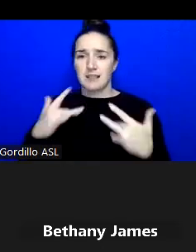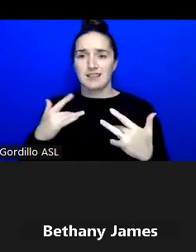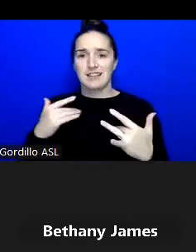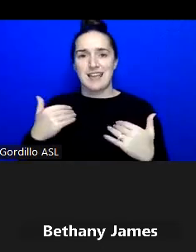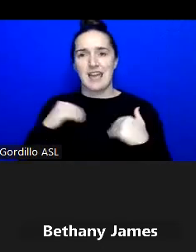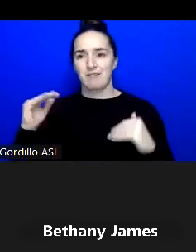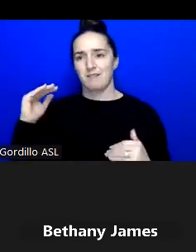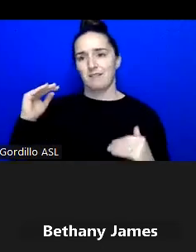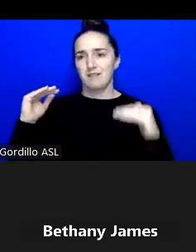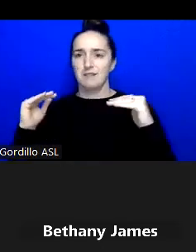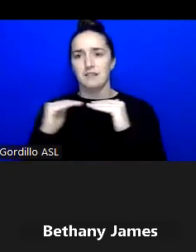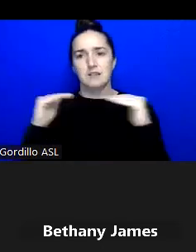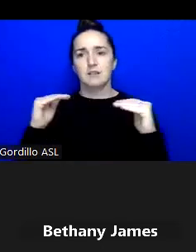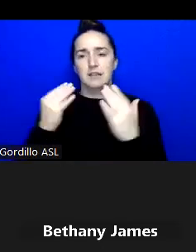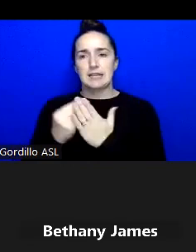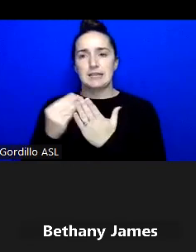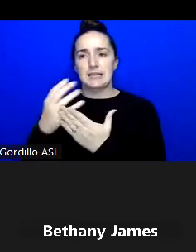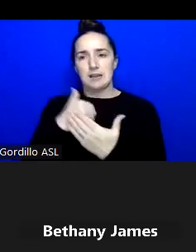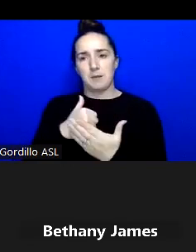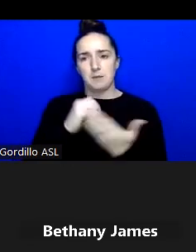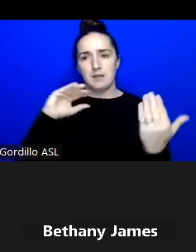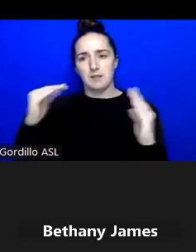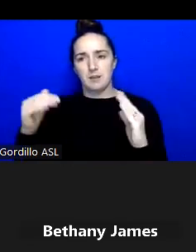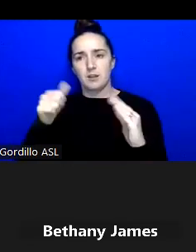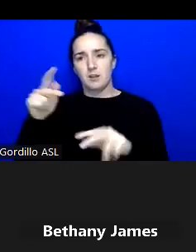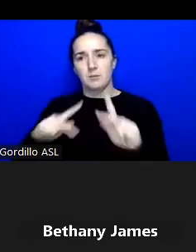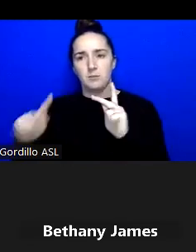their peers that don't have any trouble with hearing loss.